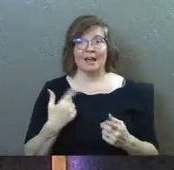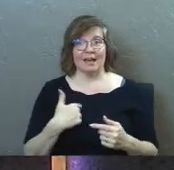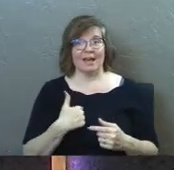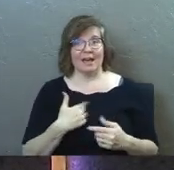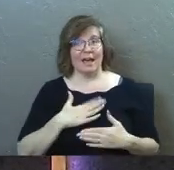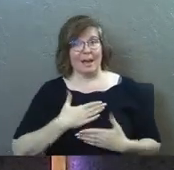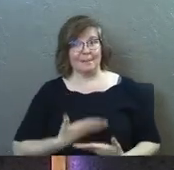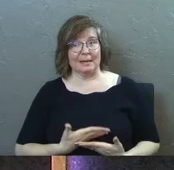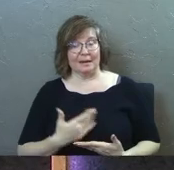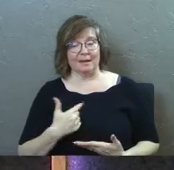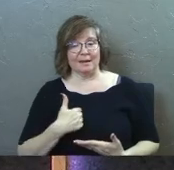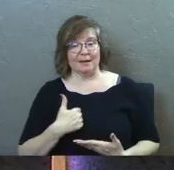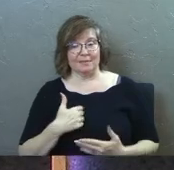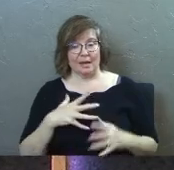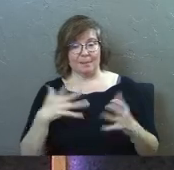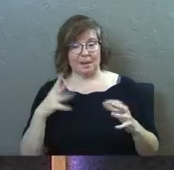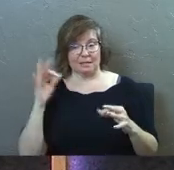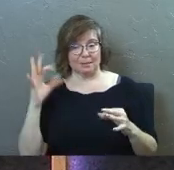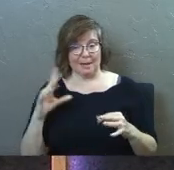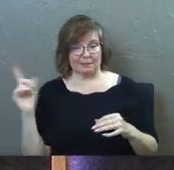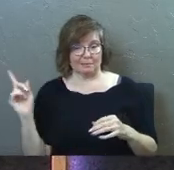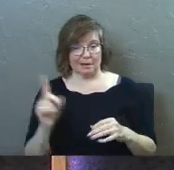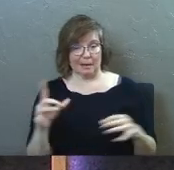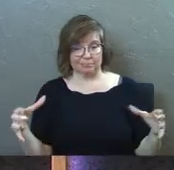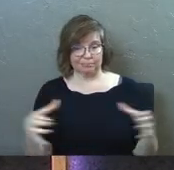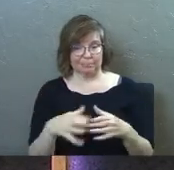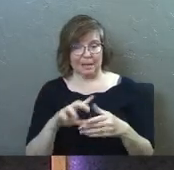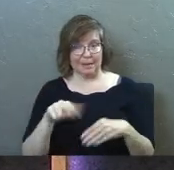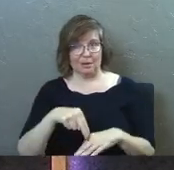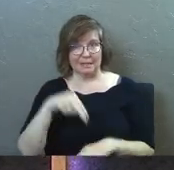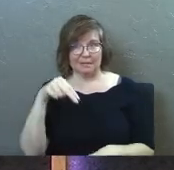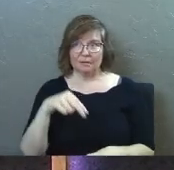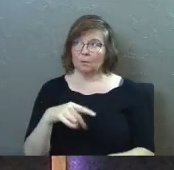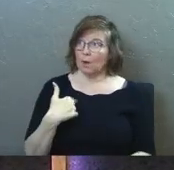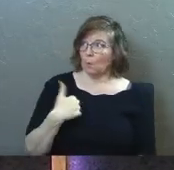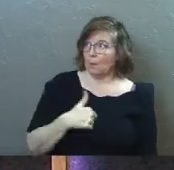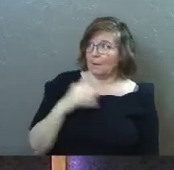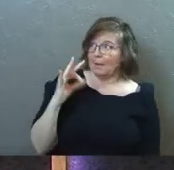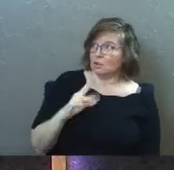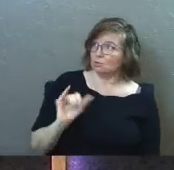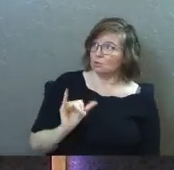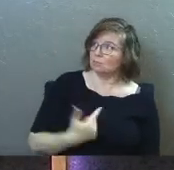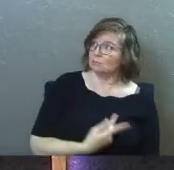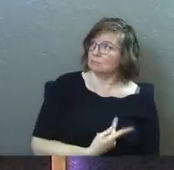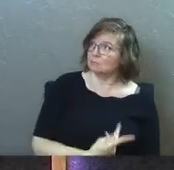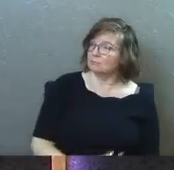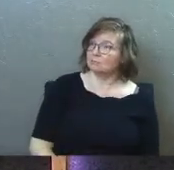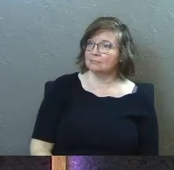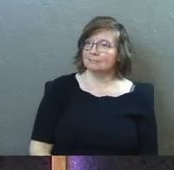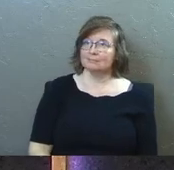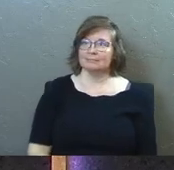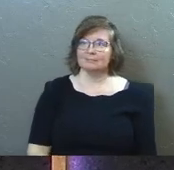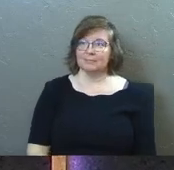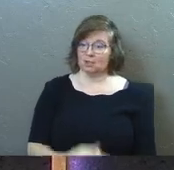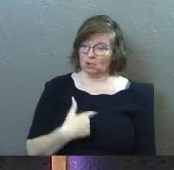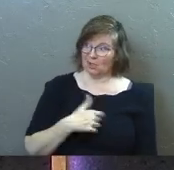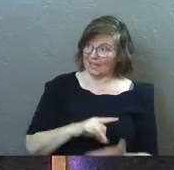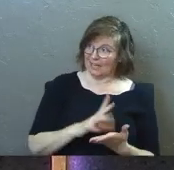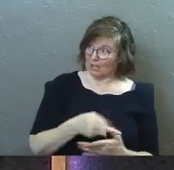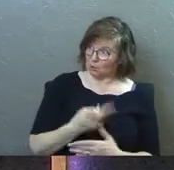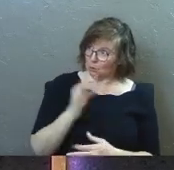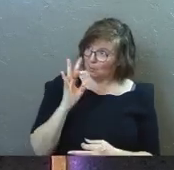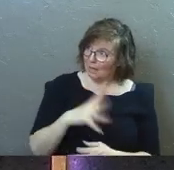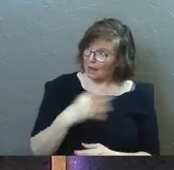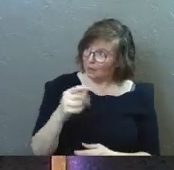eventually, I admit to her that a bunch of pastors are about to meet about Easter, and she's like, well, we're pastors. She's like, you're going to kick